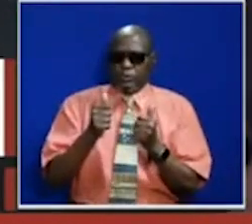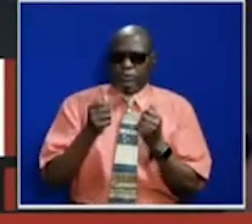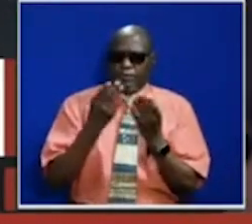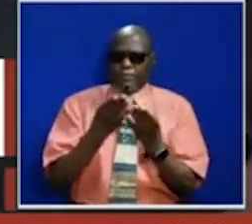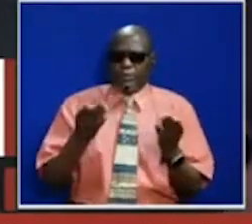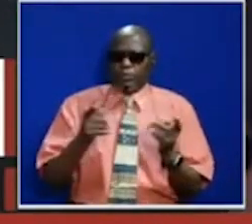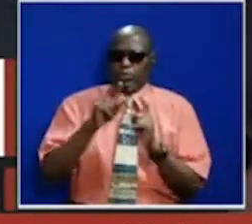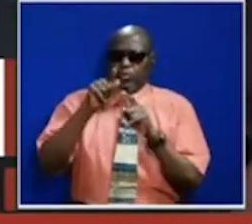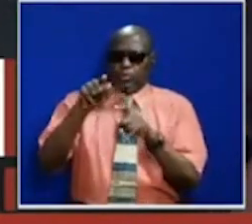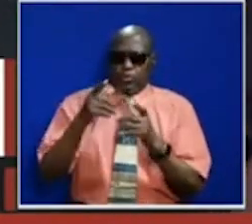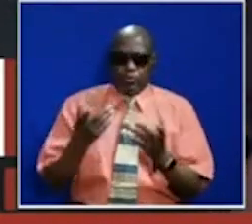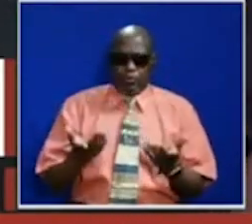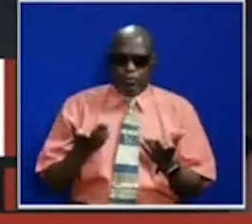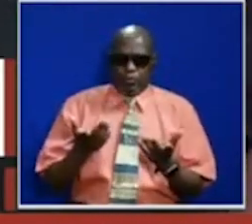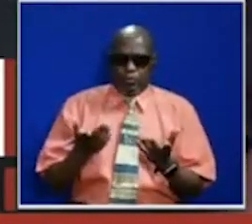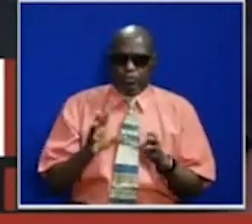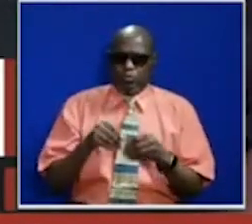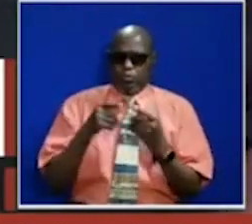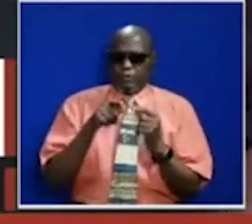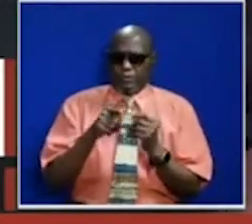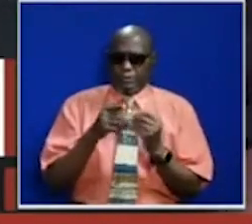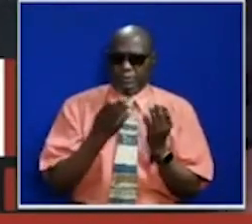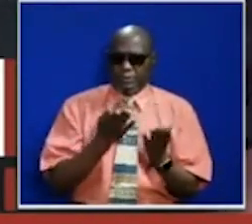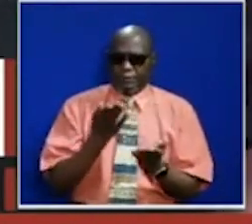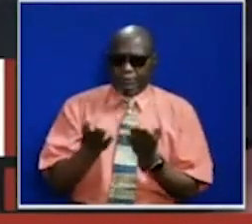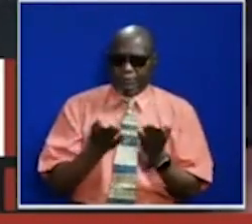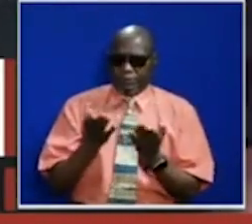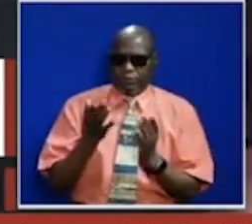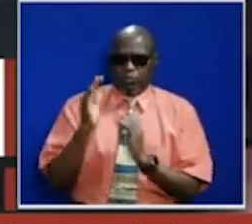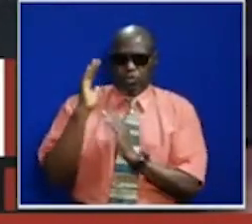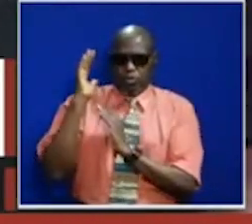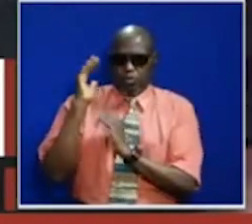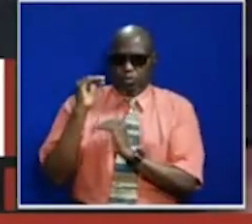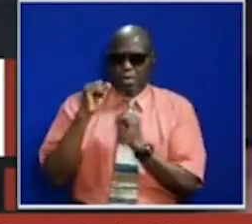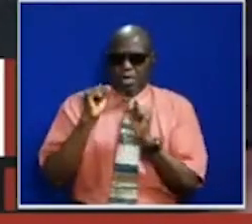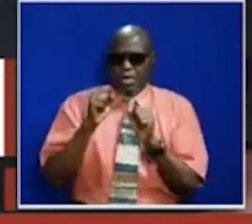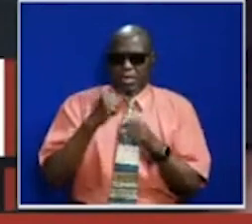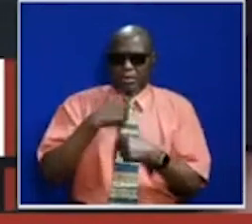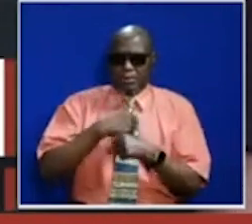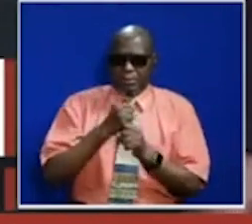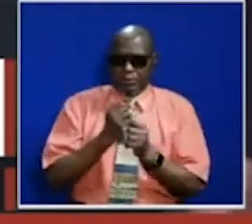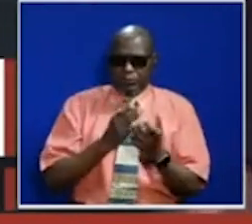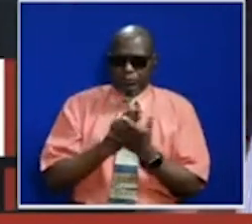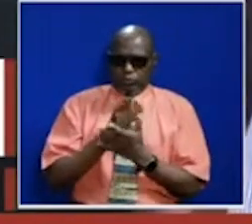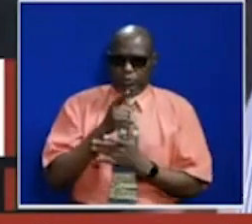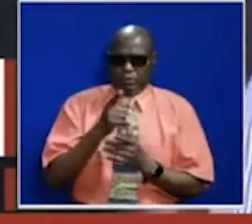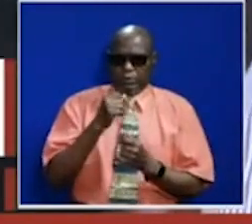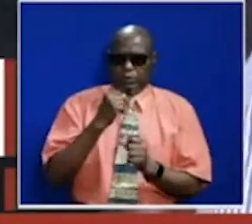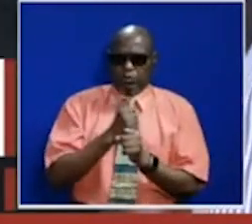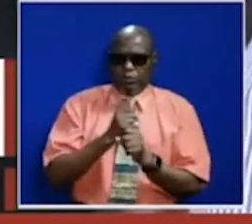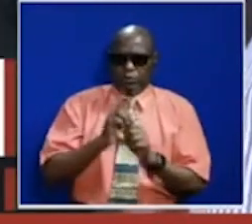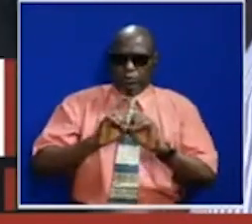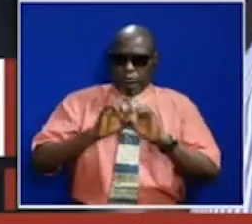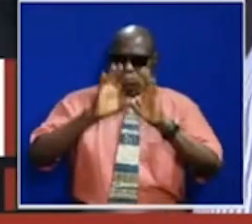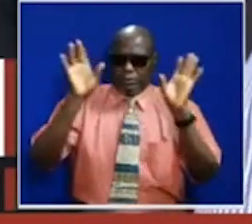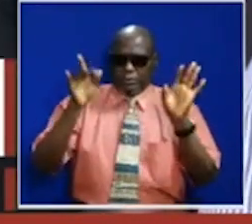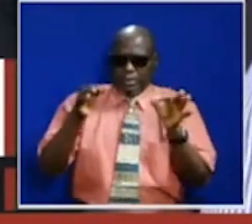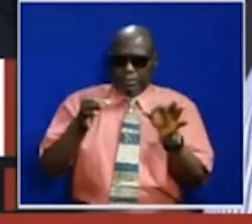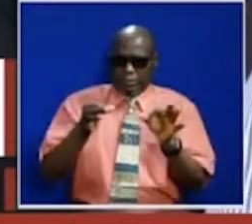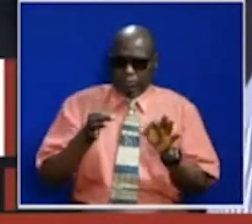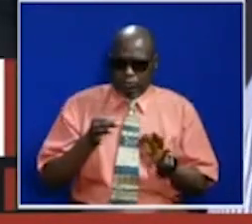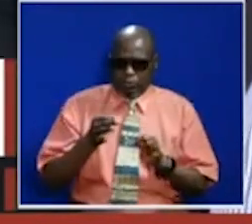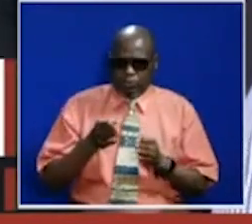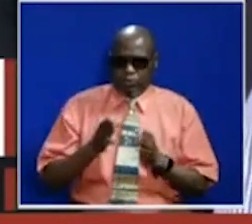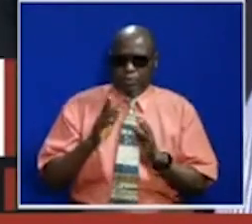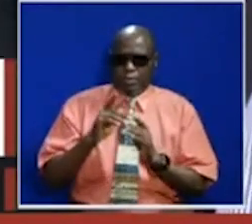are currently able to provide these services. We hope that they can ensure that this is done in a transparent and accountable way so that